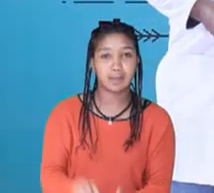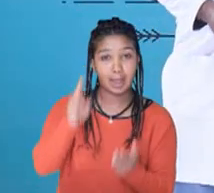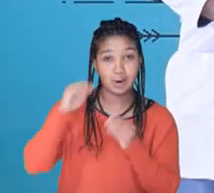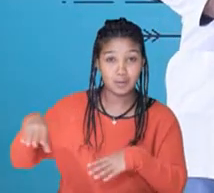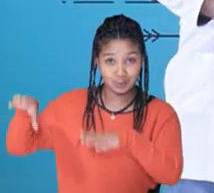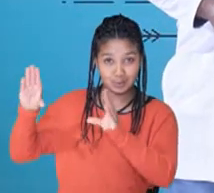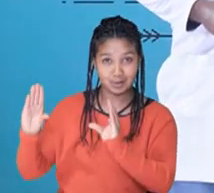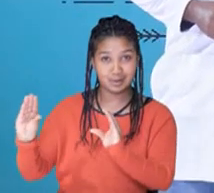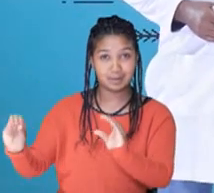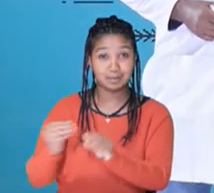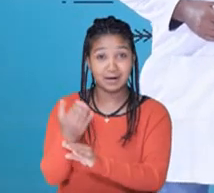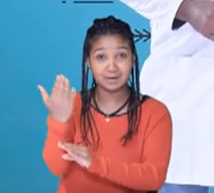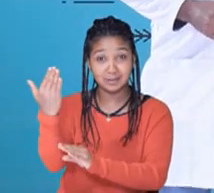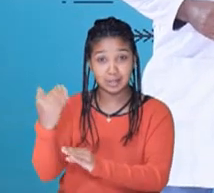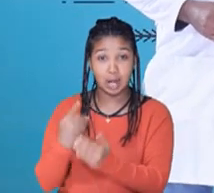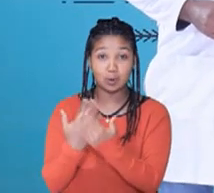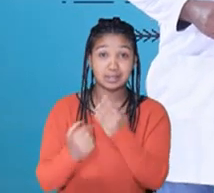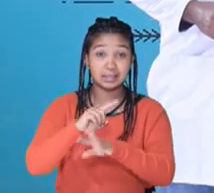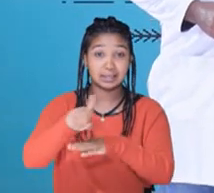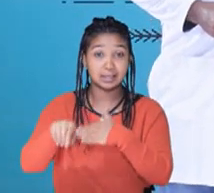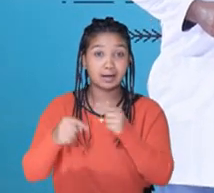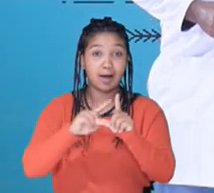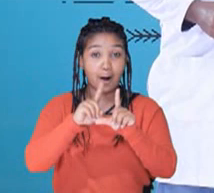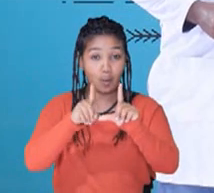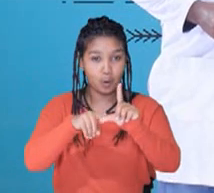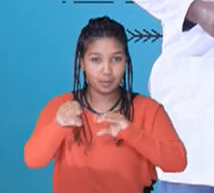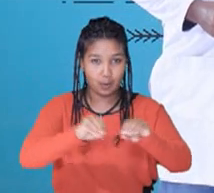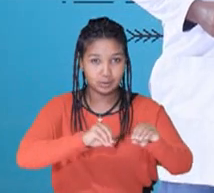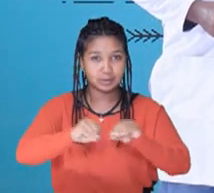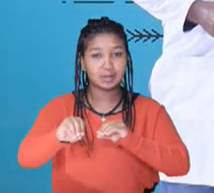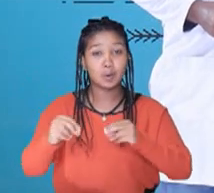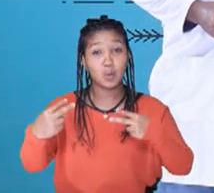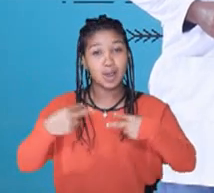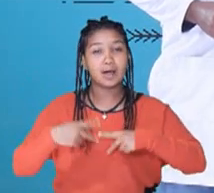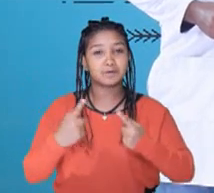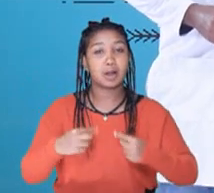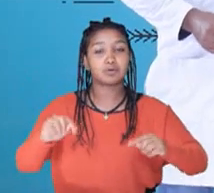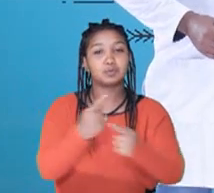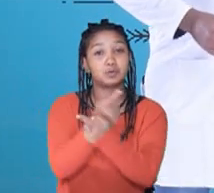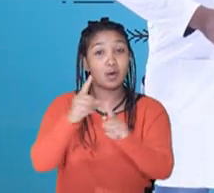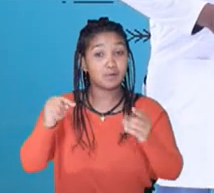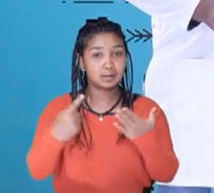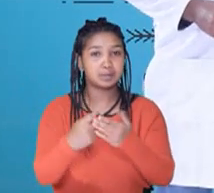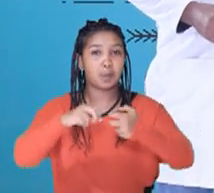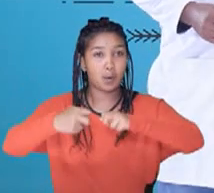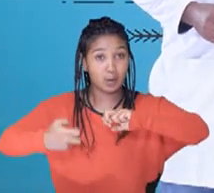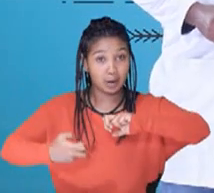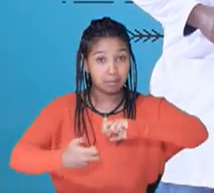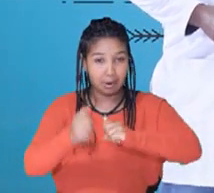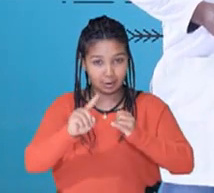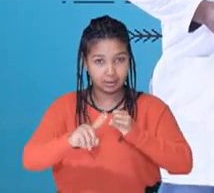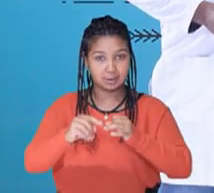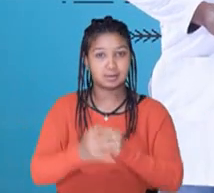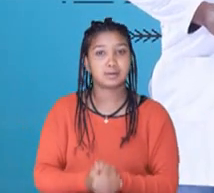Hello, our viewers. Previously on our discussion in angular motion, we have tried to solve this problem at